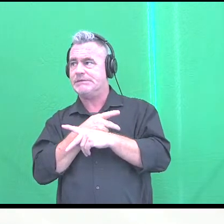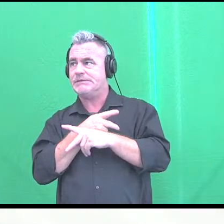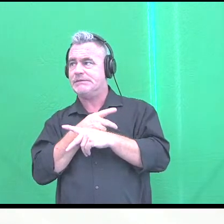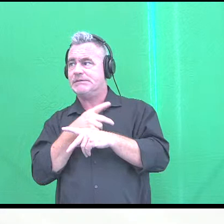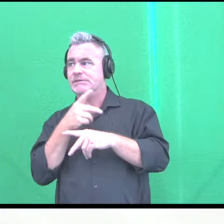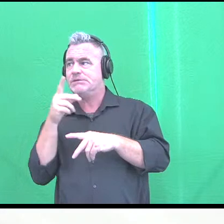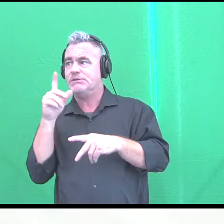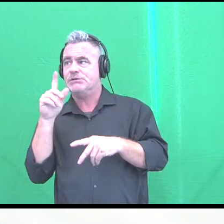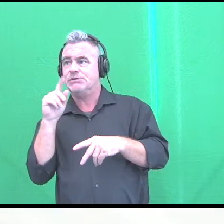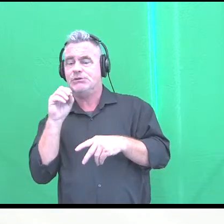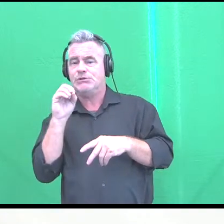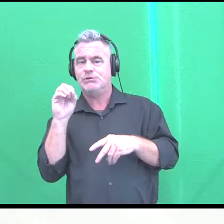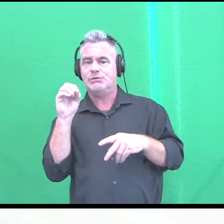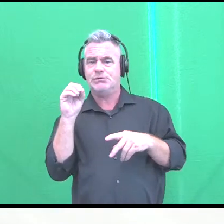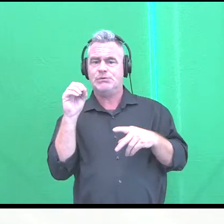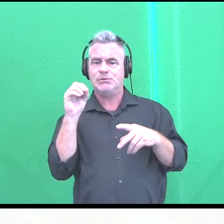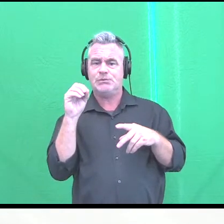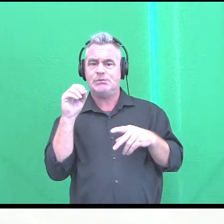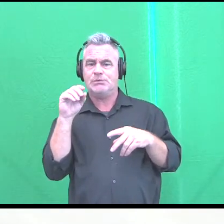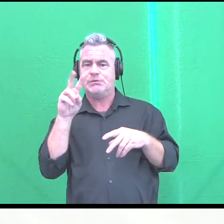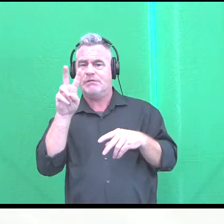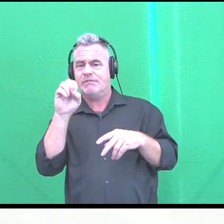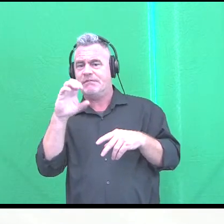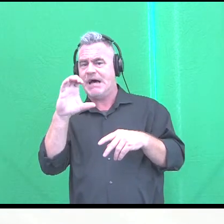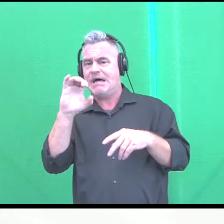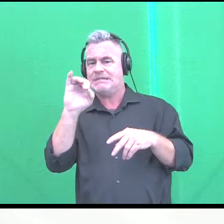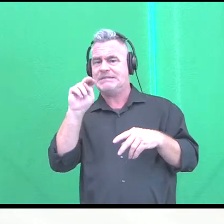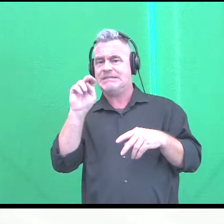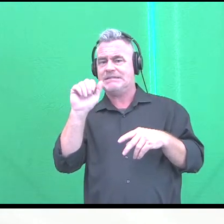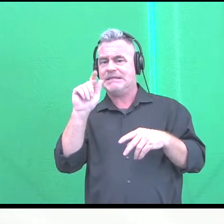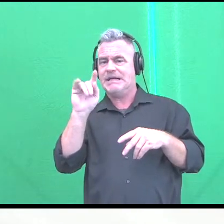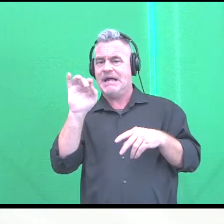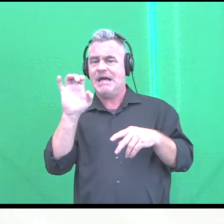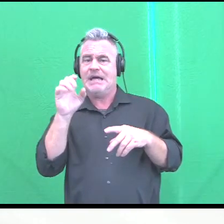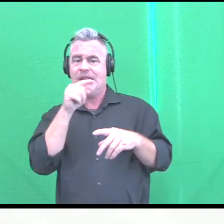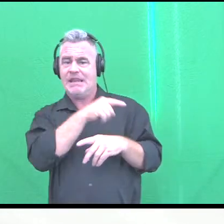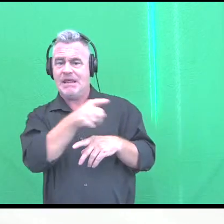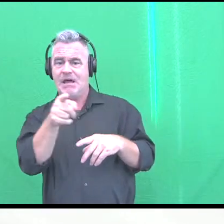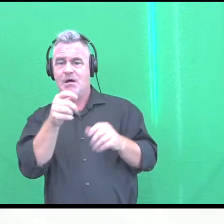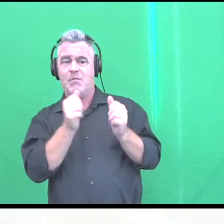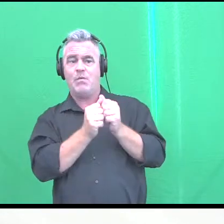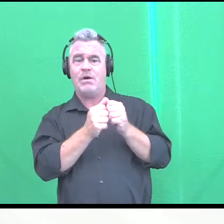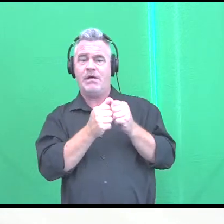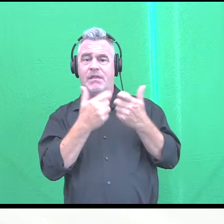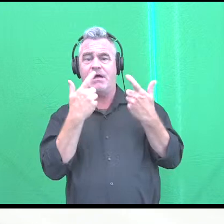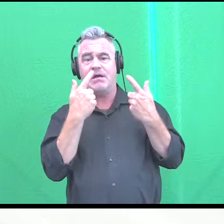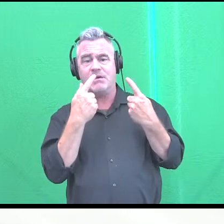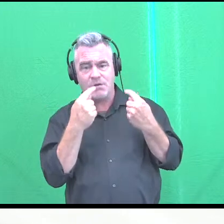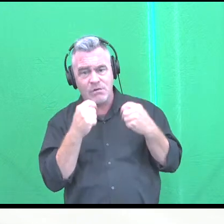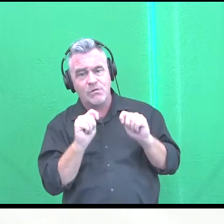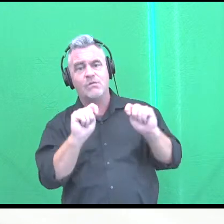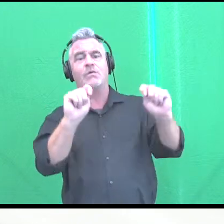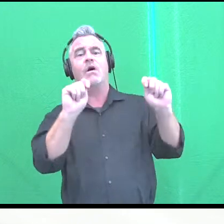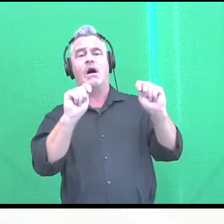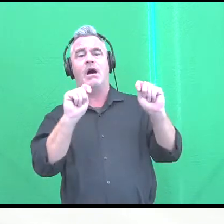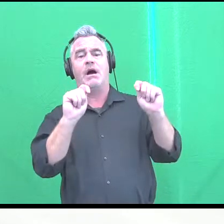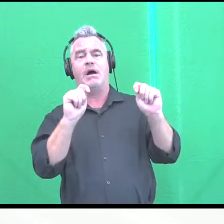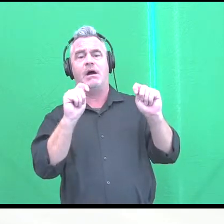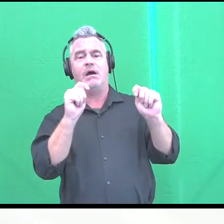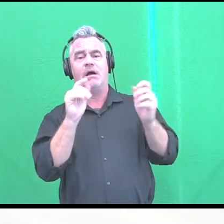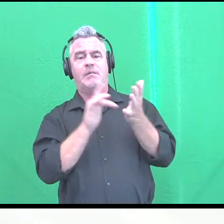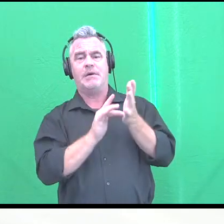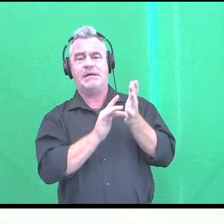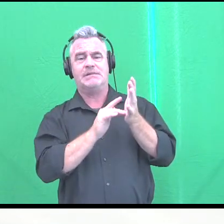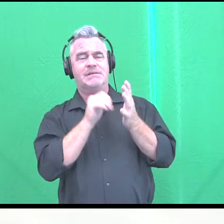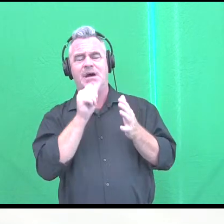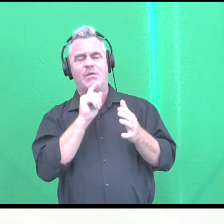to vaccinate them with what is really an experimental drug. It's not really a